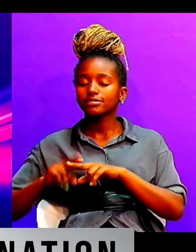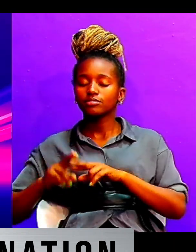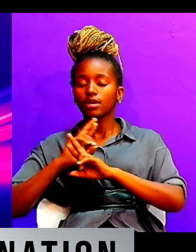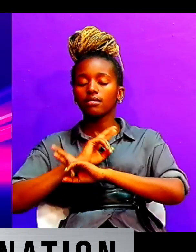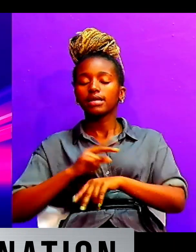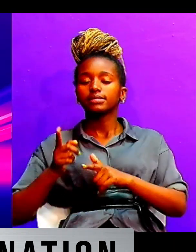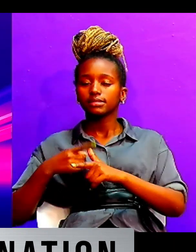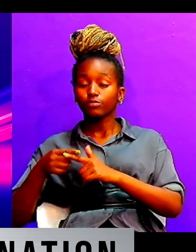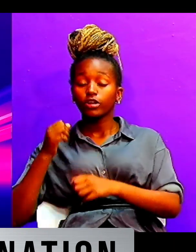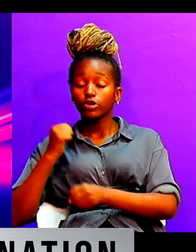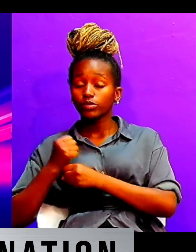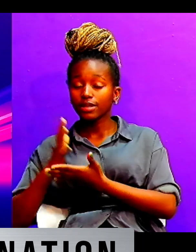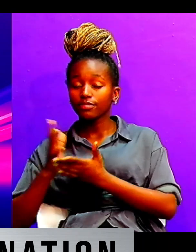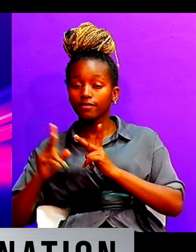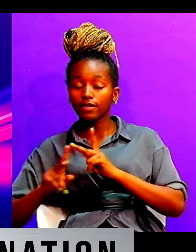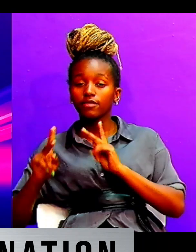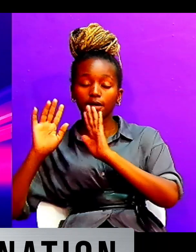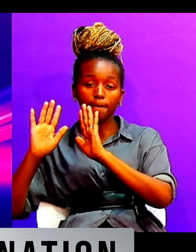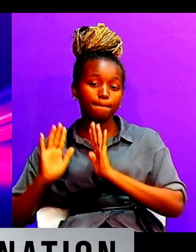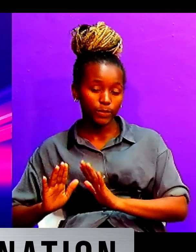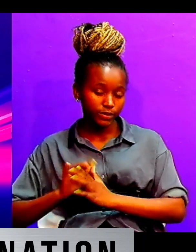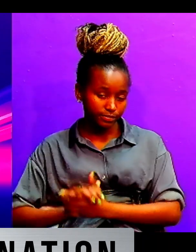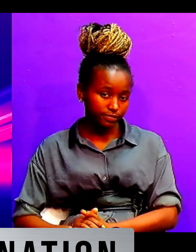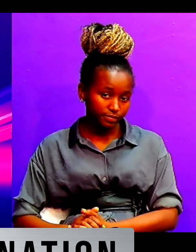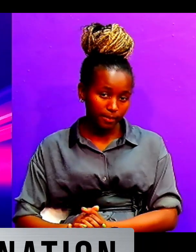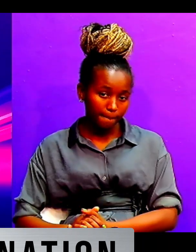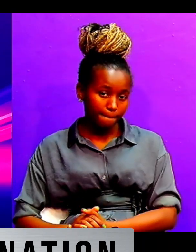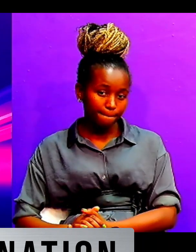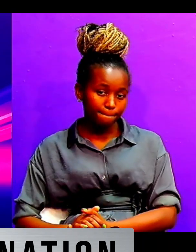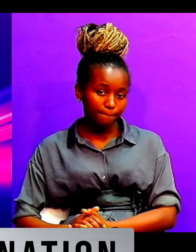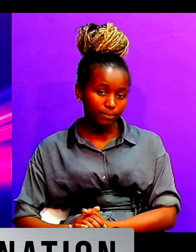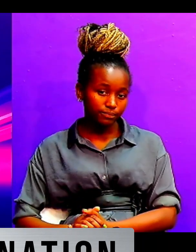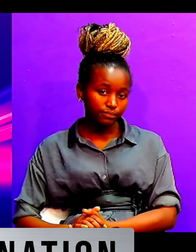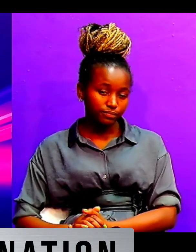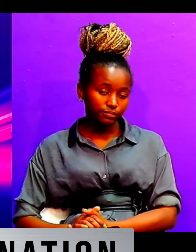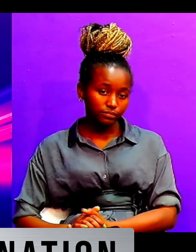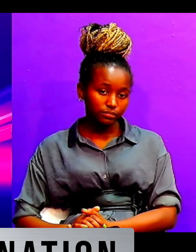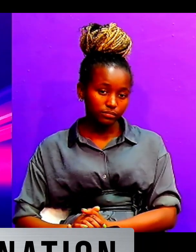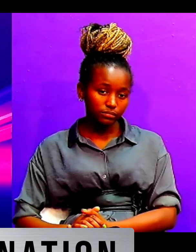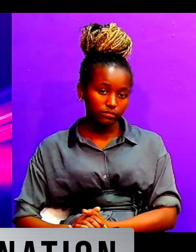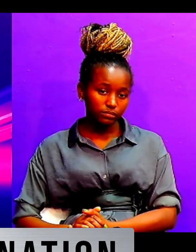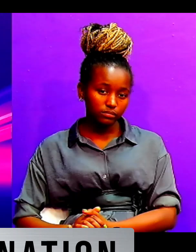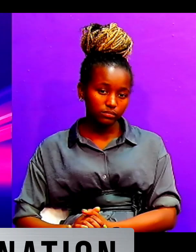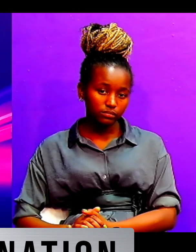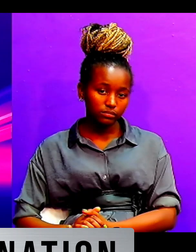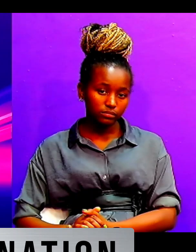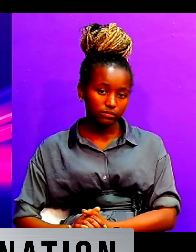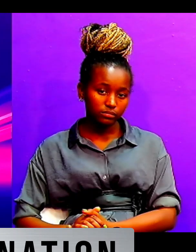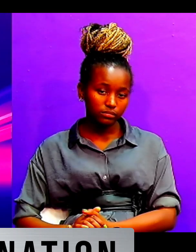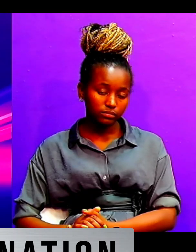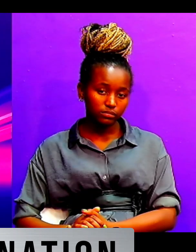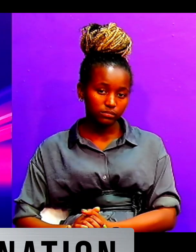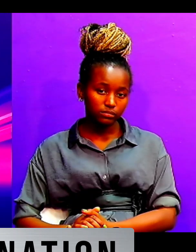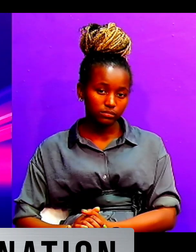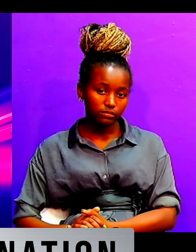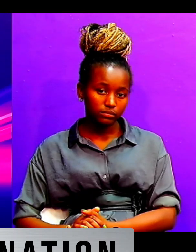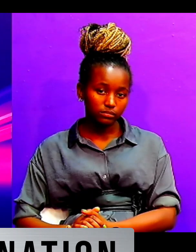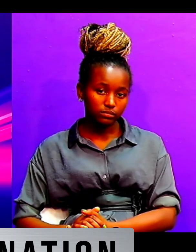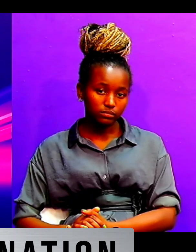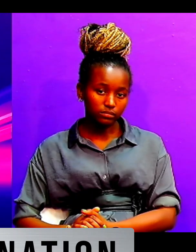Yeah. And so you see in politics, because I wanted also to say